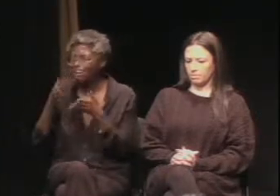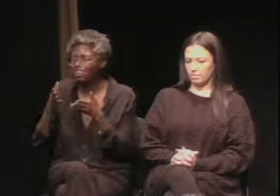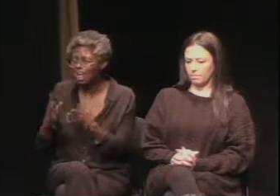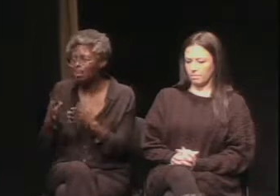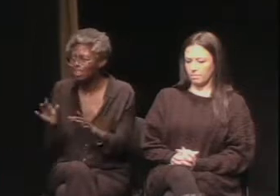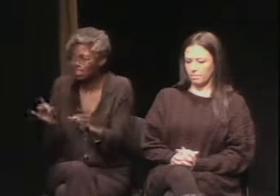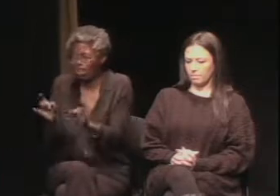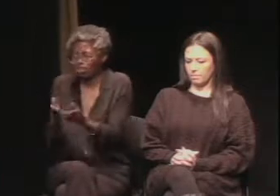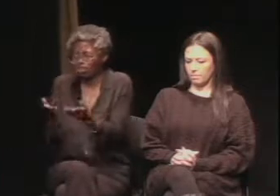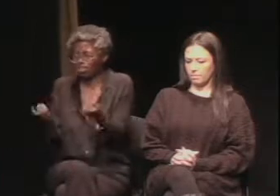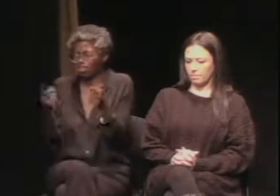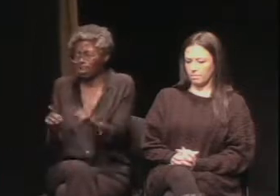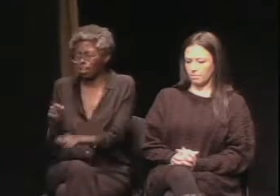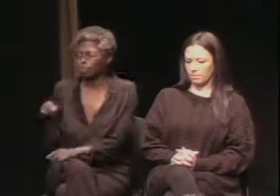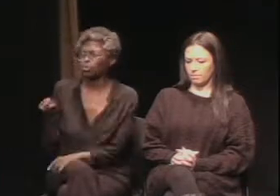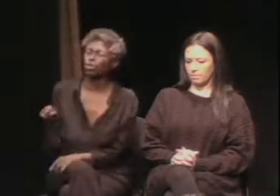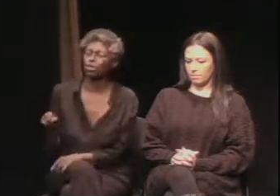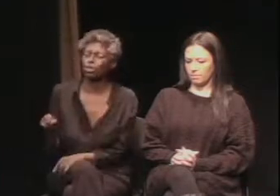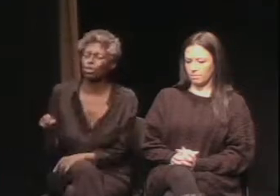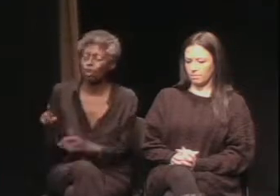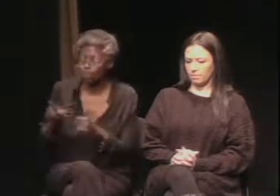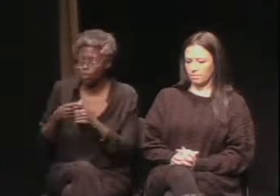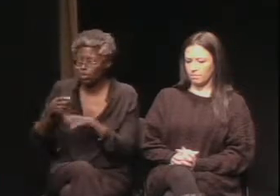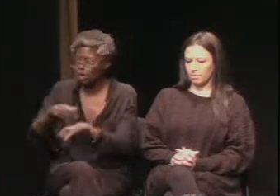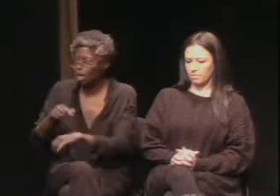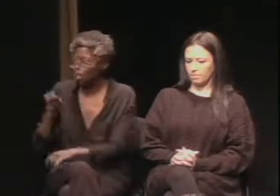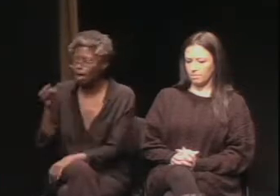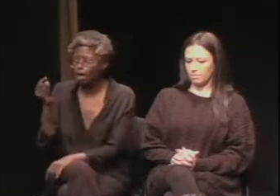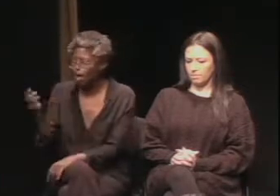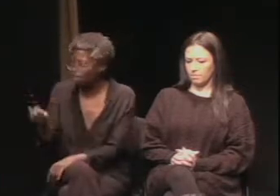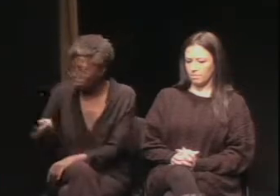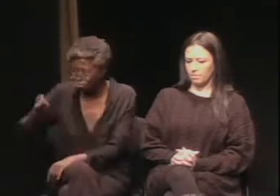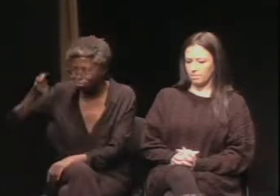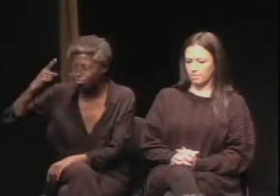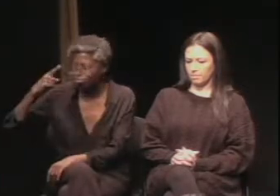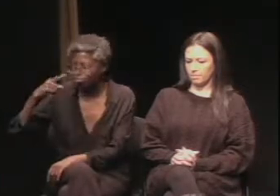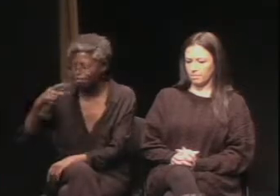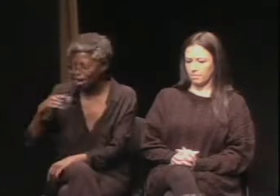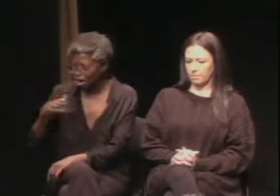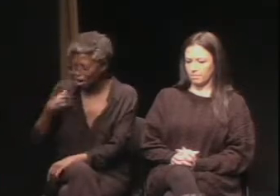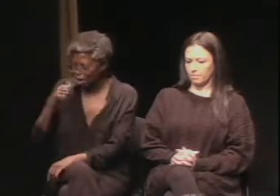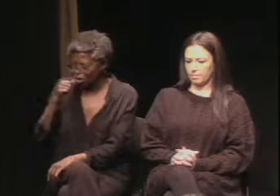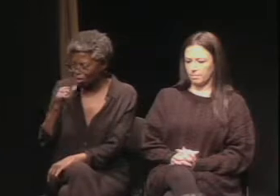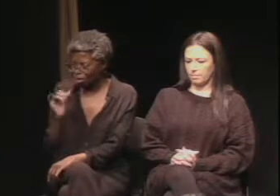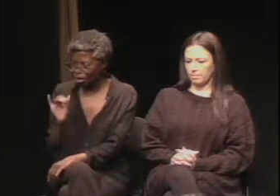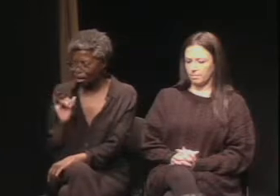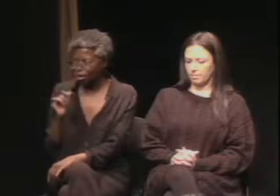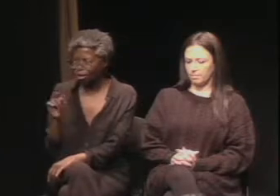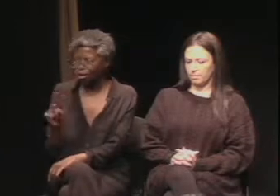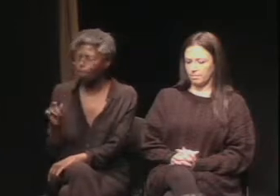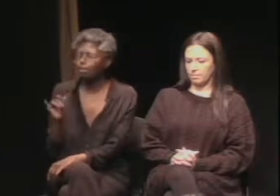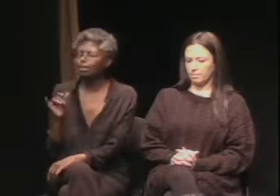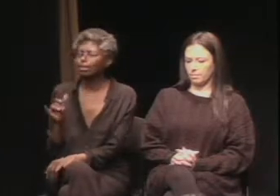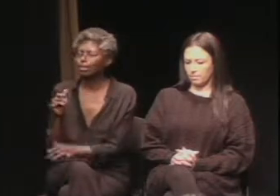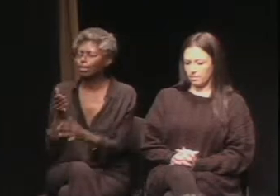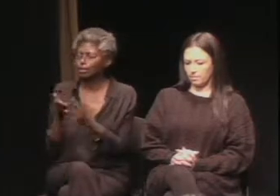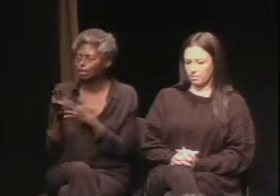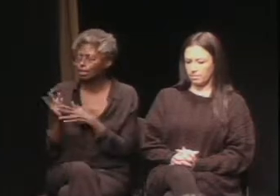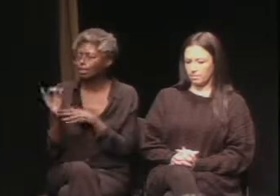happen to her. It was the first time I ever realized a little girl like her could have gone through what I went